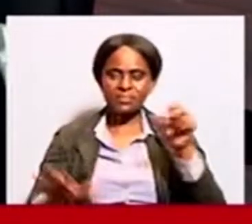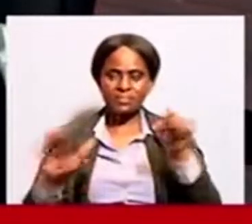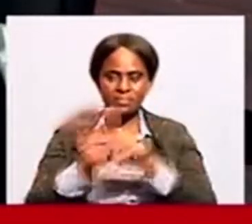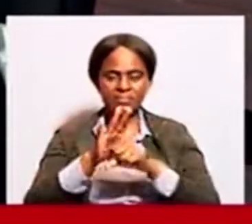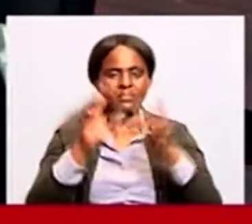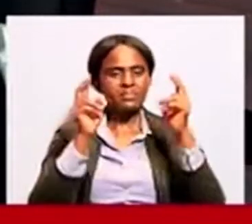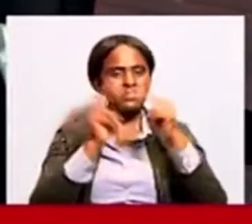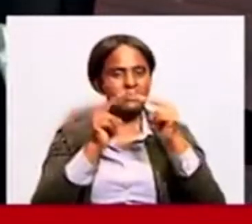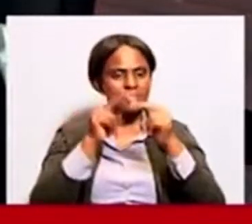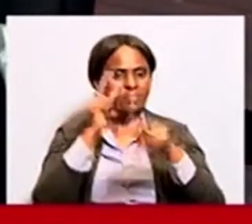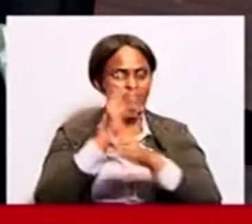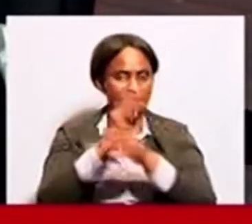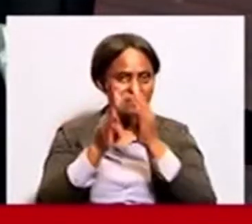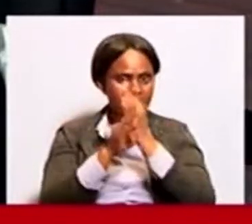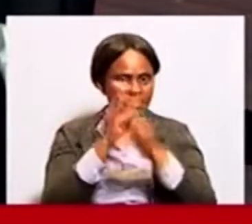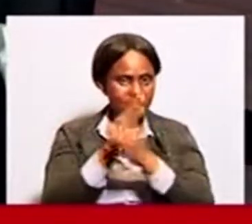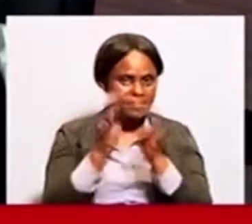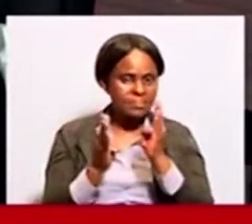contract?